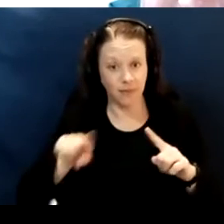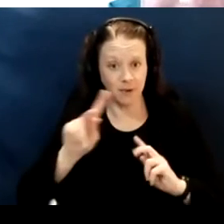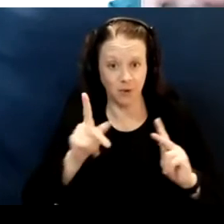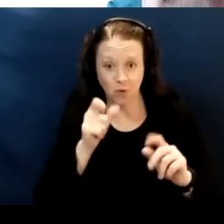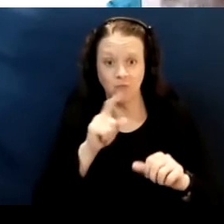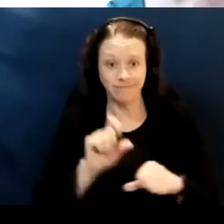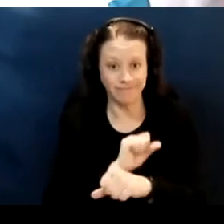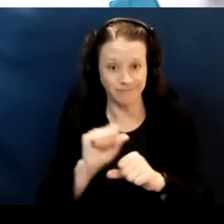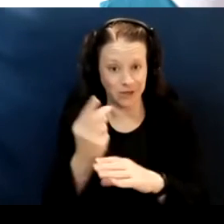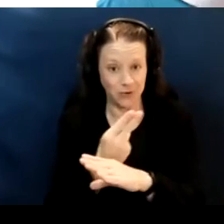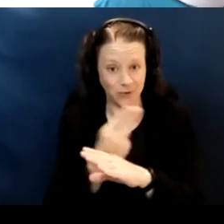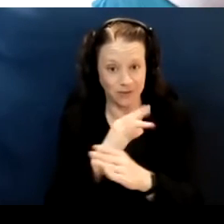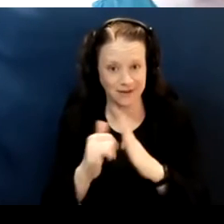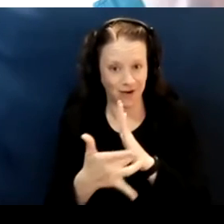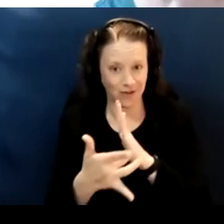it.